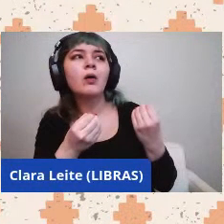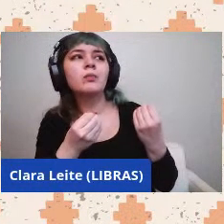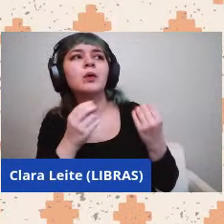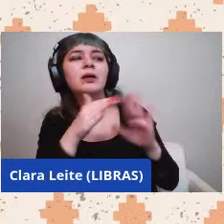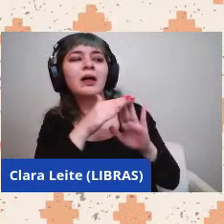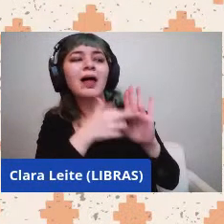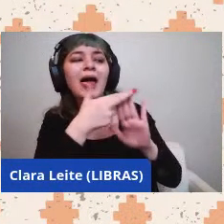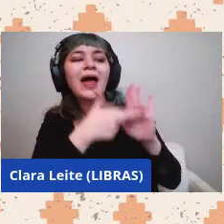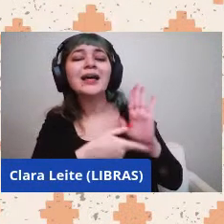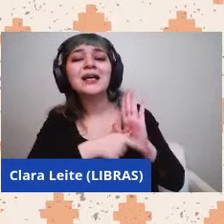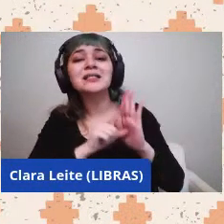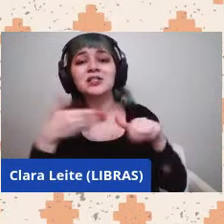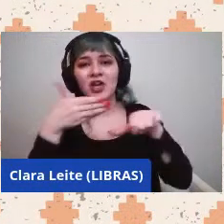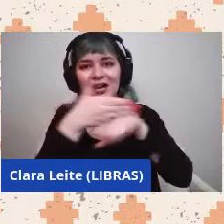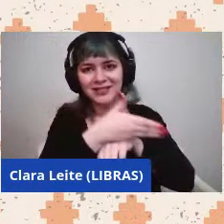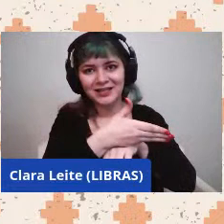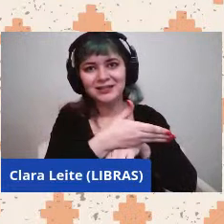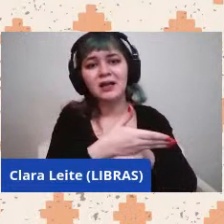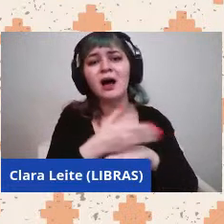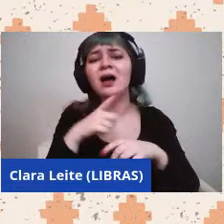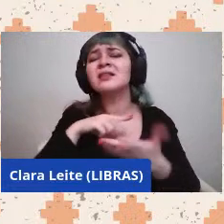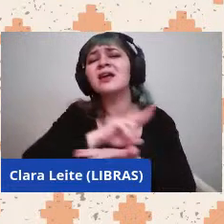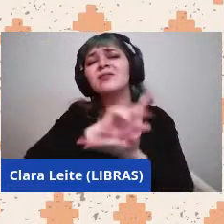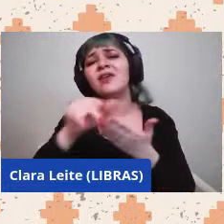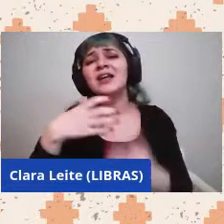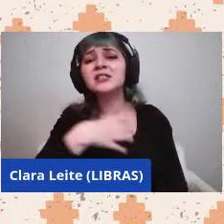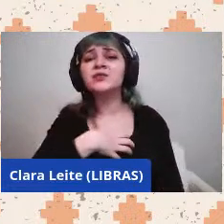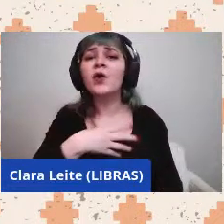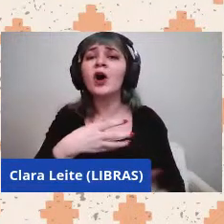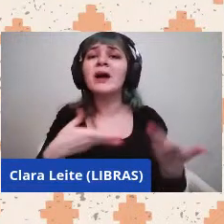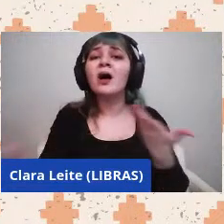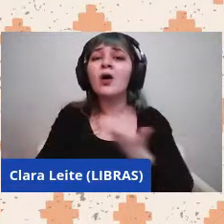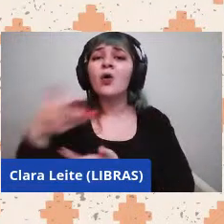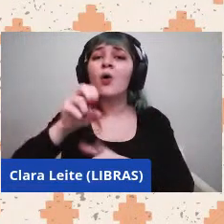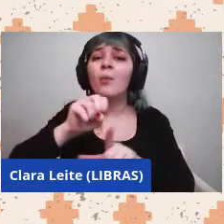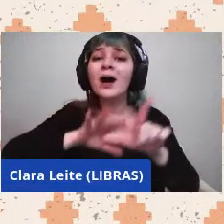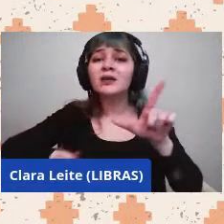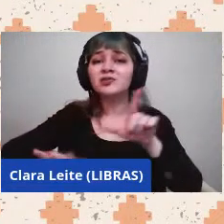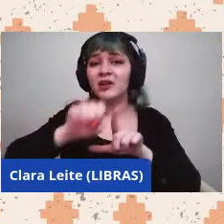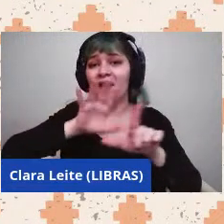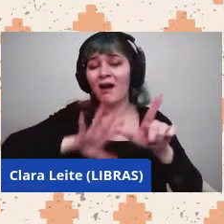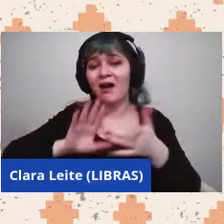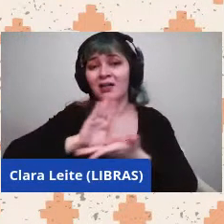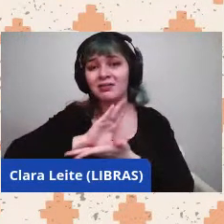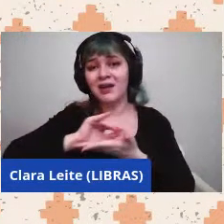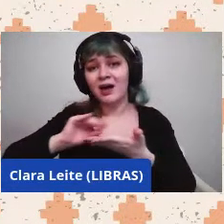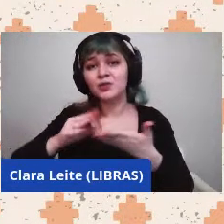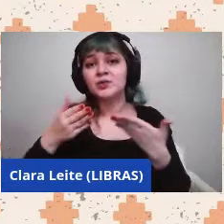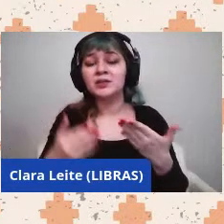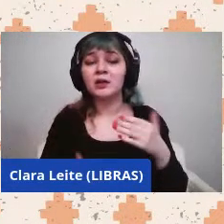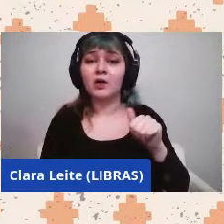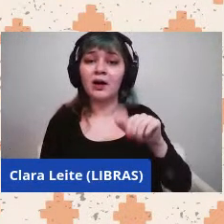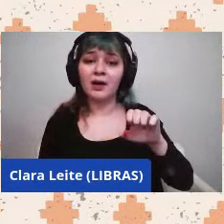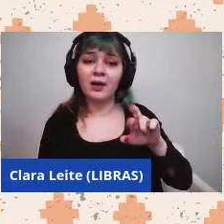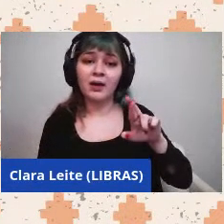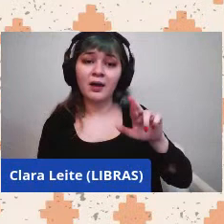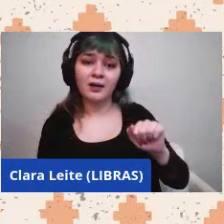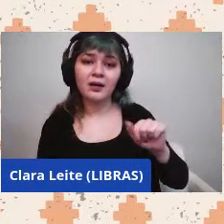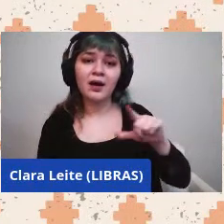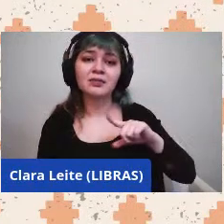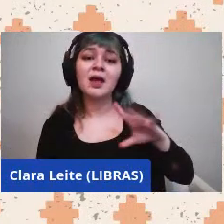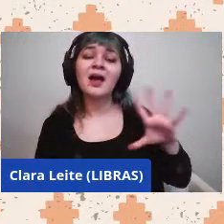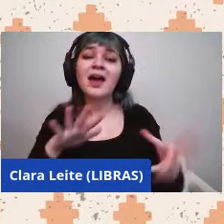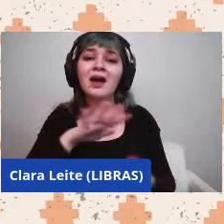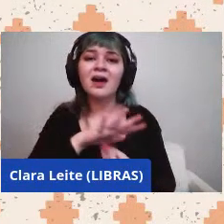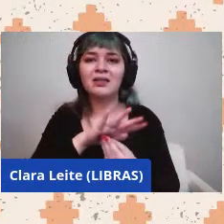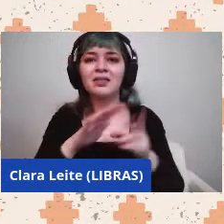can be shared at various stages. So AERA has an article-related data